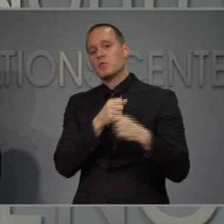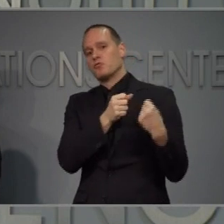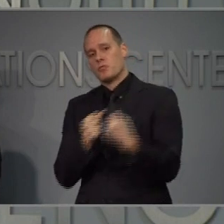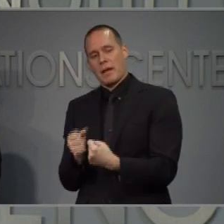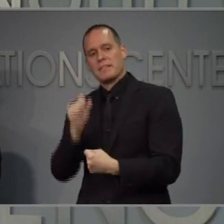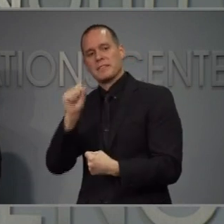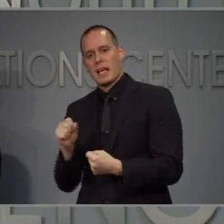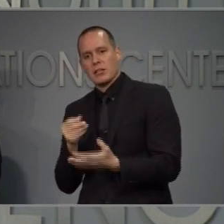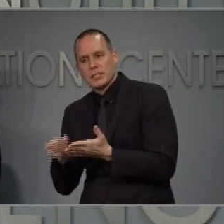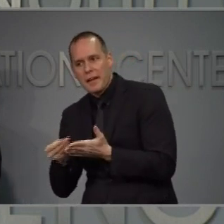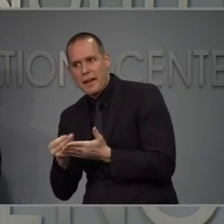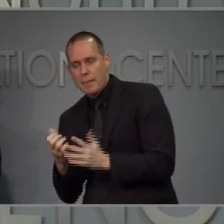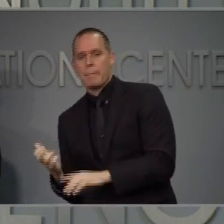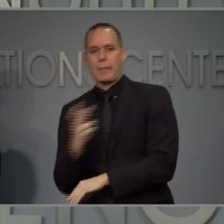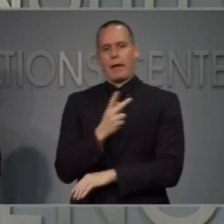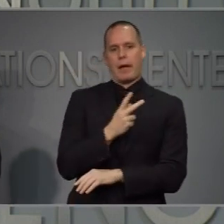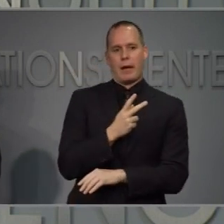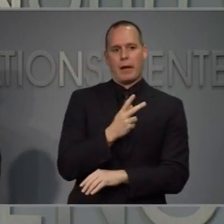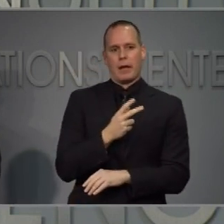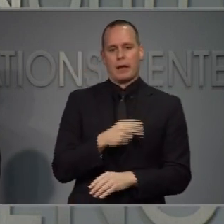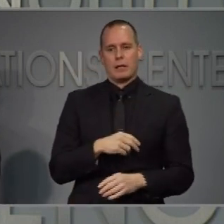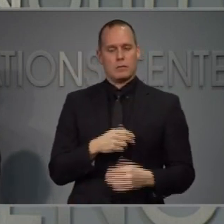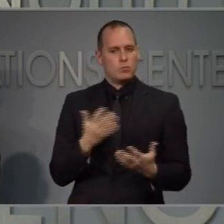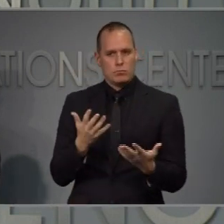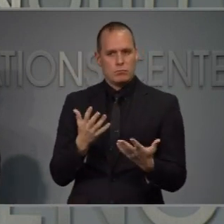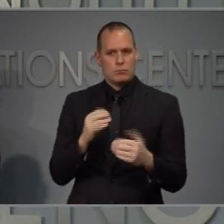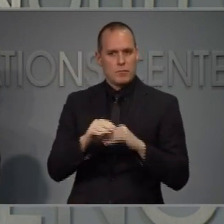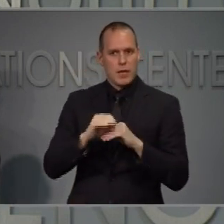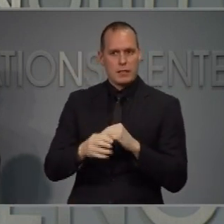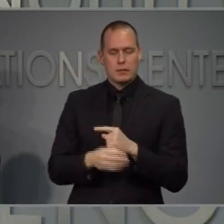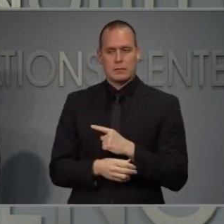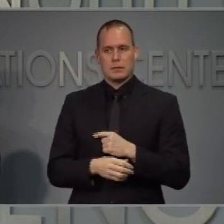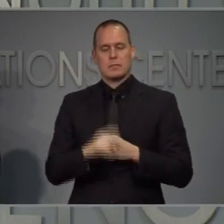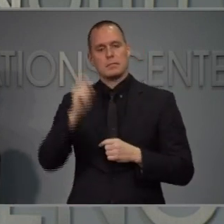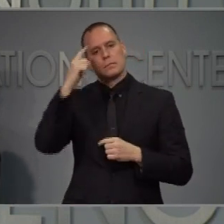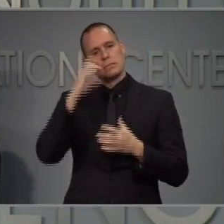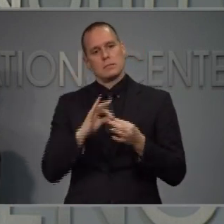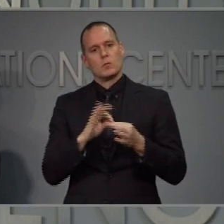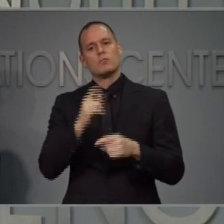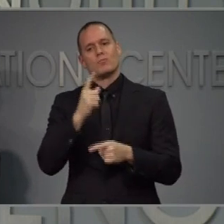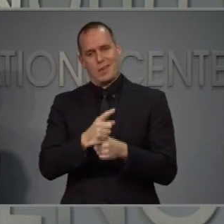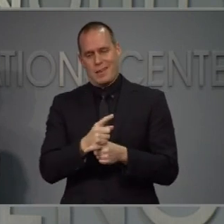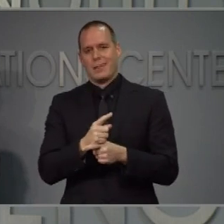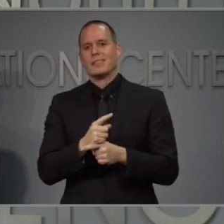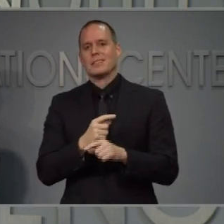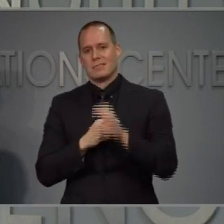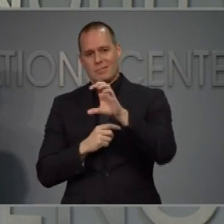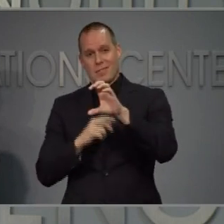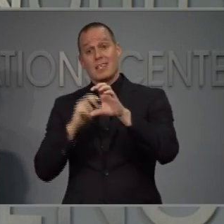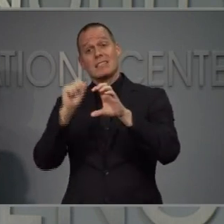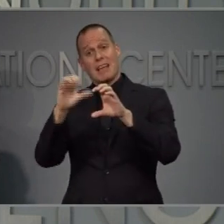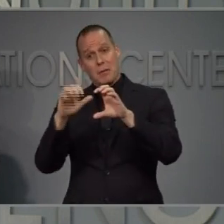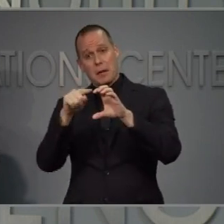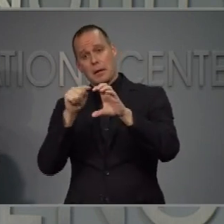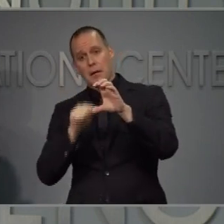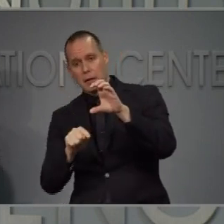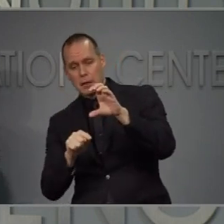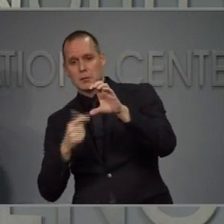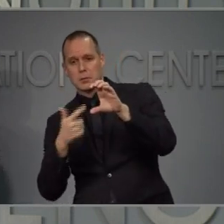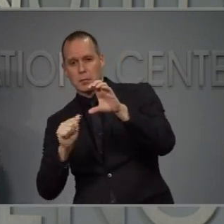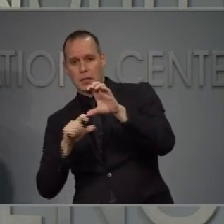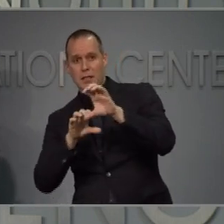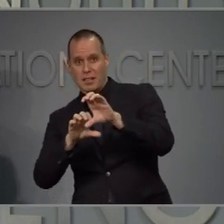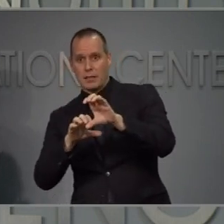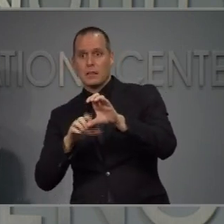you, Jonah. We are concerned about states that border North Carolina and their decisions regarding